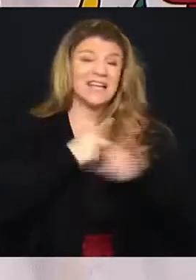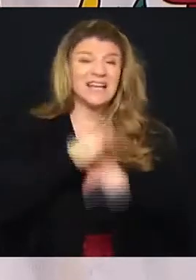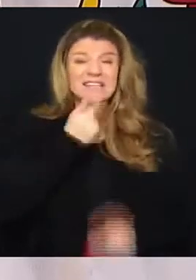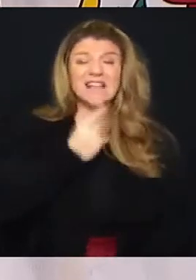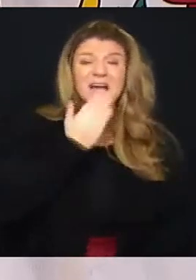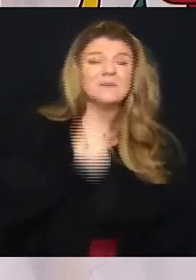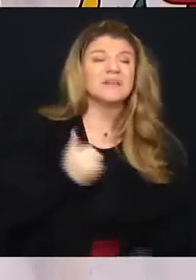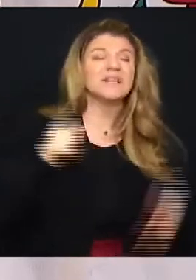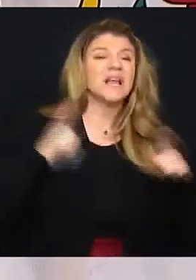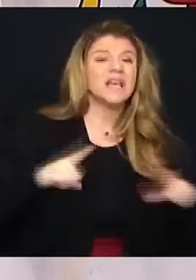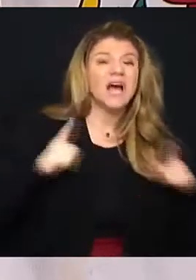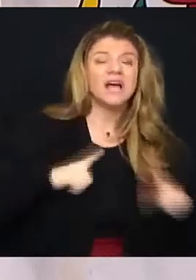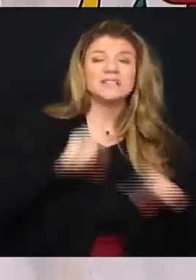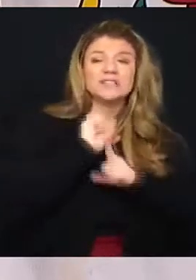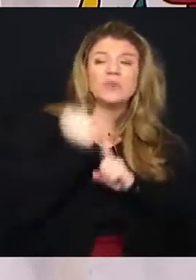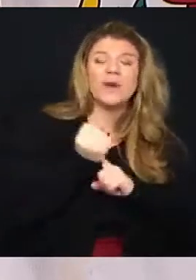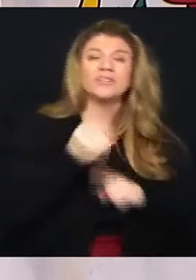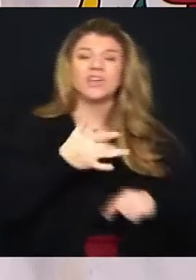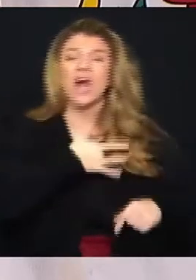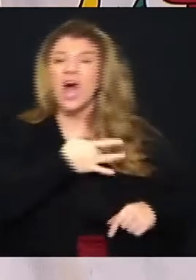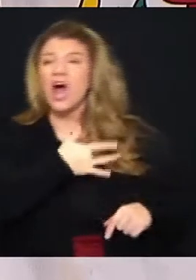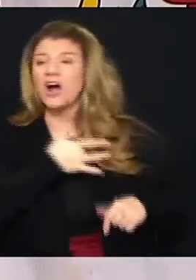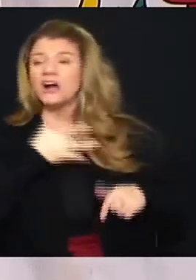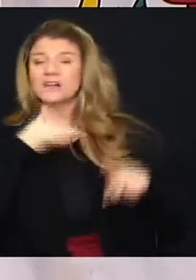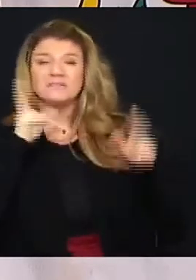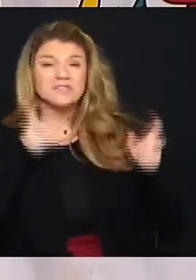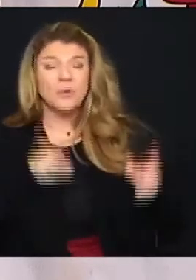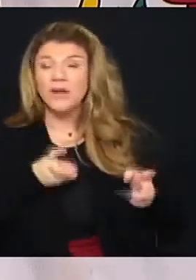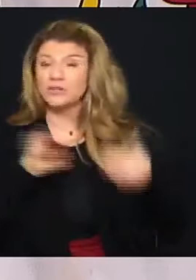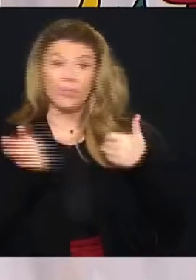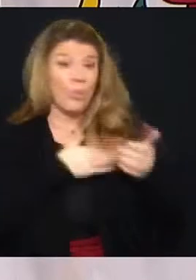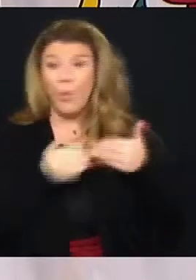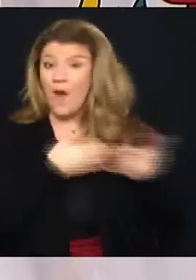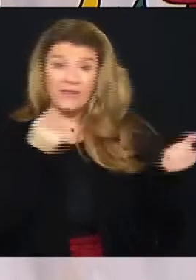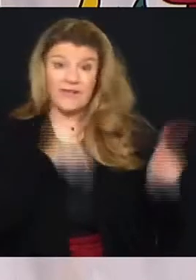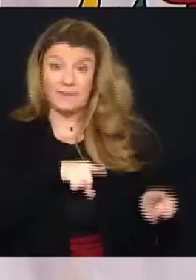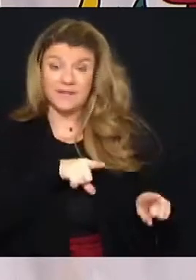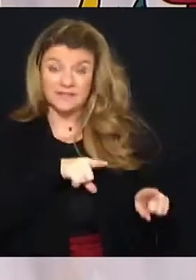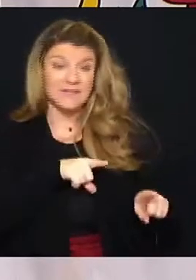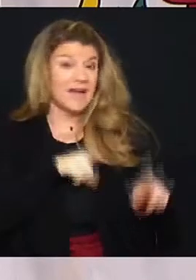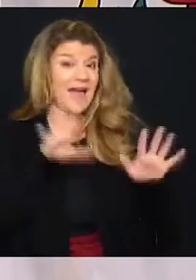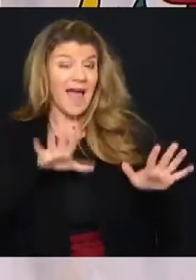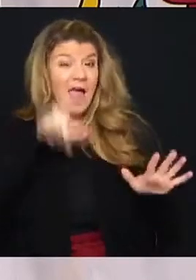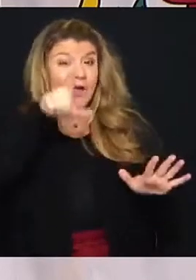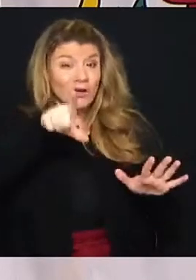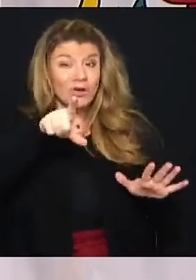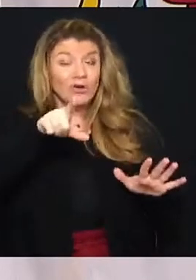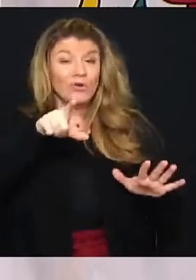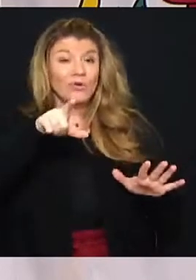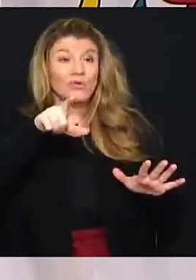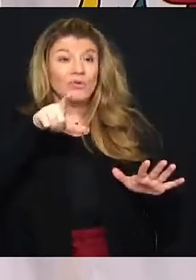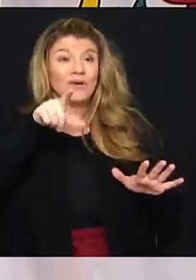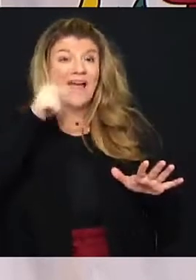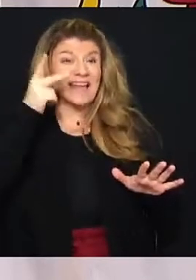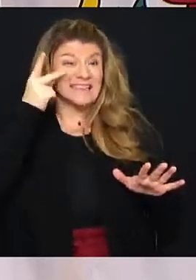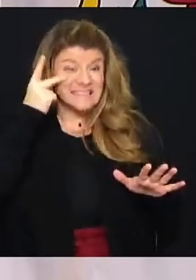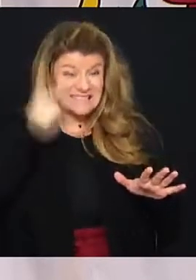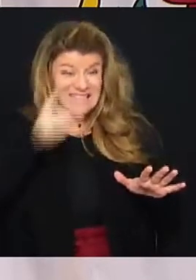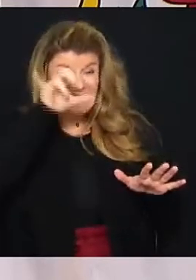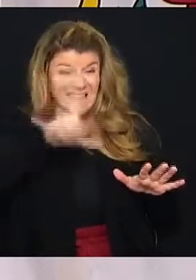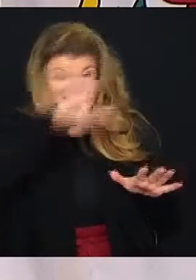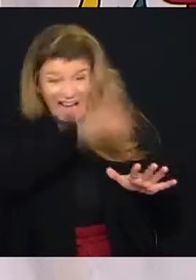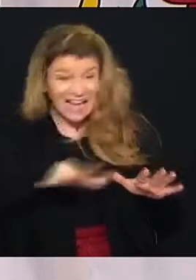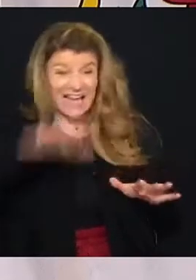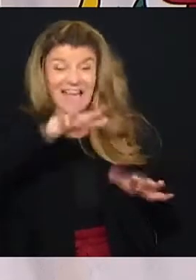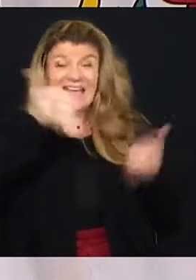or lung conditions or heart conditions or whatever it may be, and absolutely, then you're right in the crosshairs. If you have